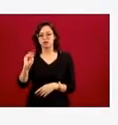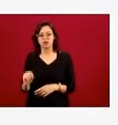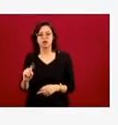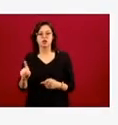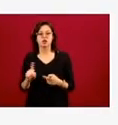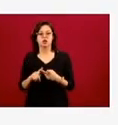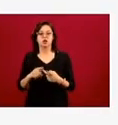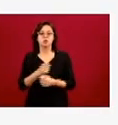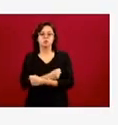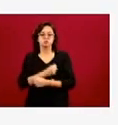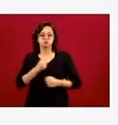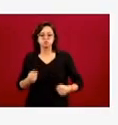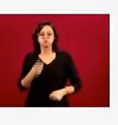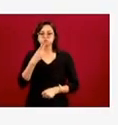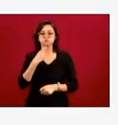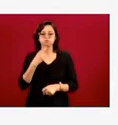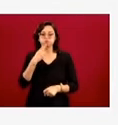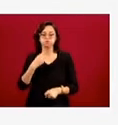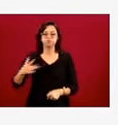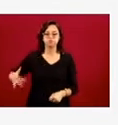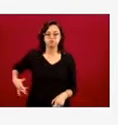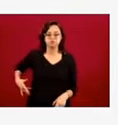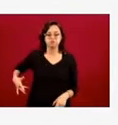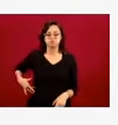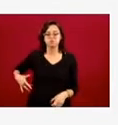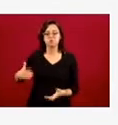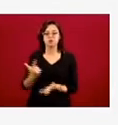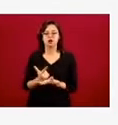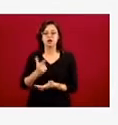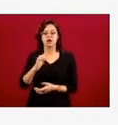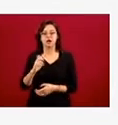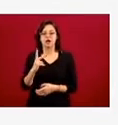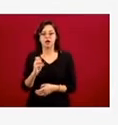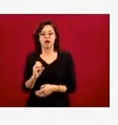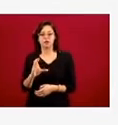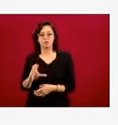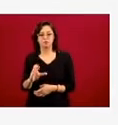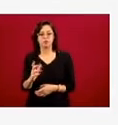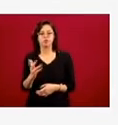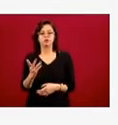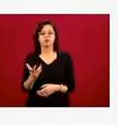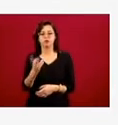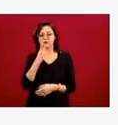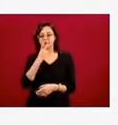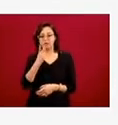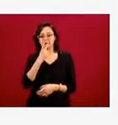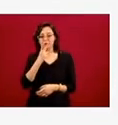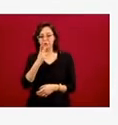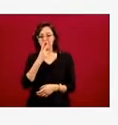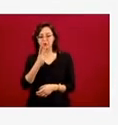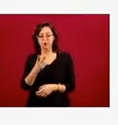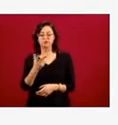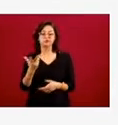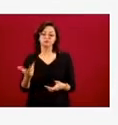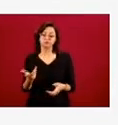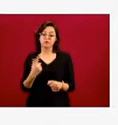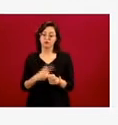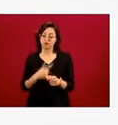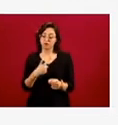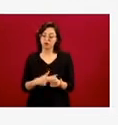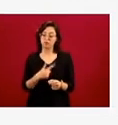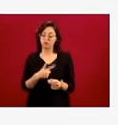these fatalities, how many patients presented severe other like chronic diseases